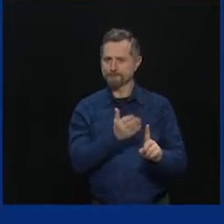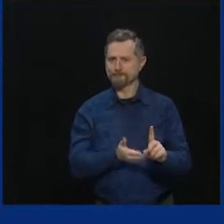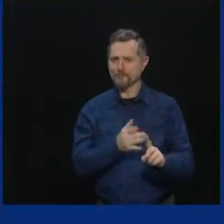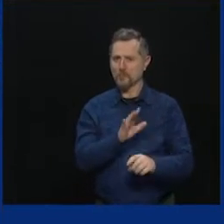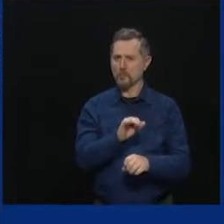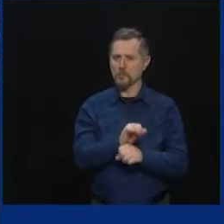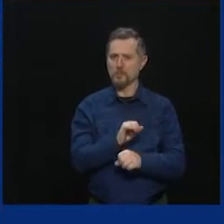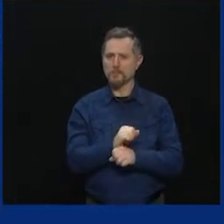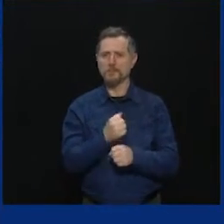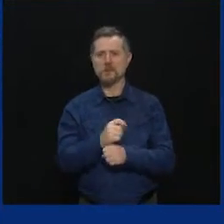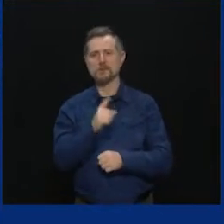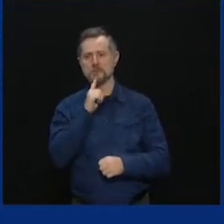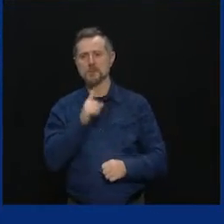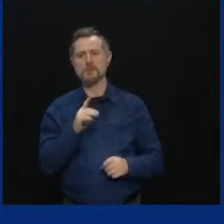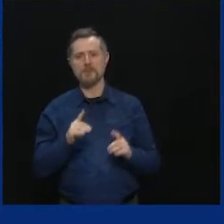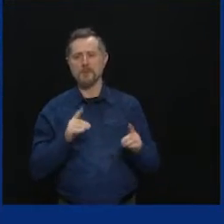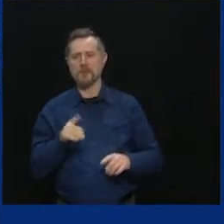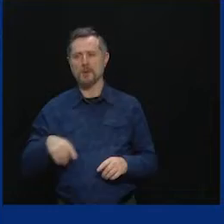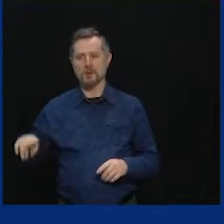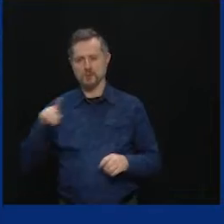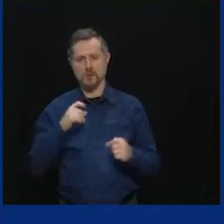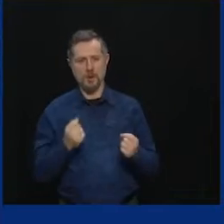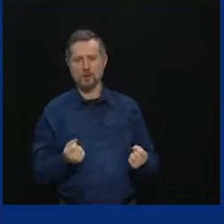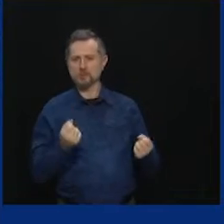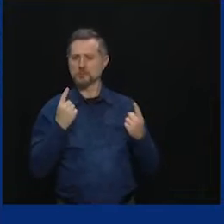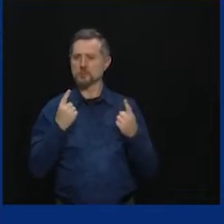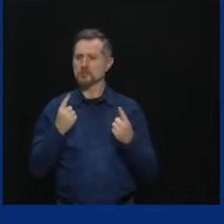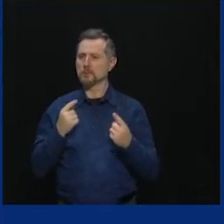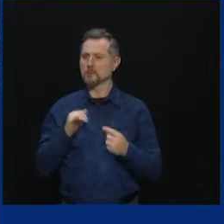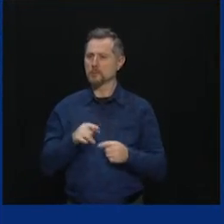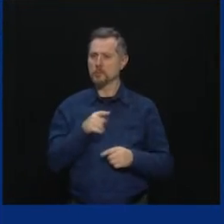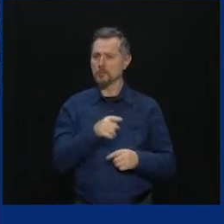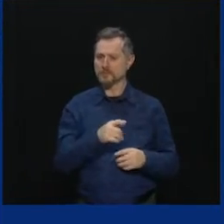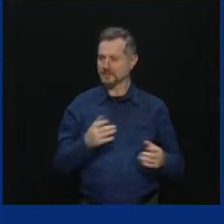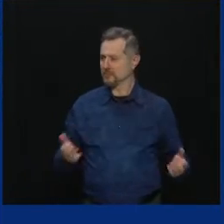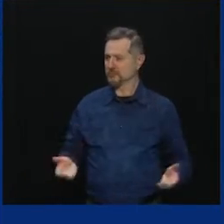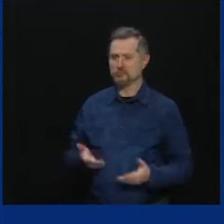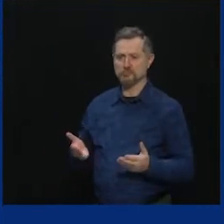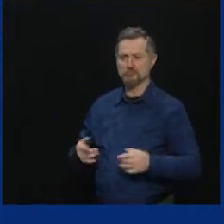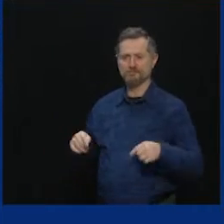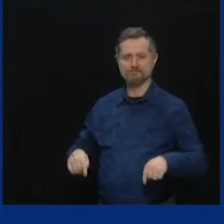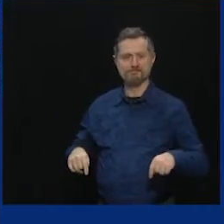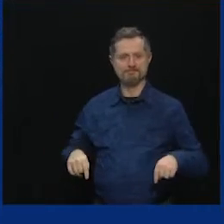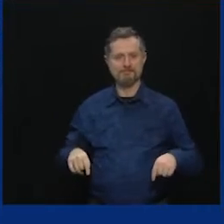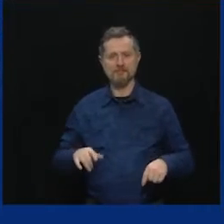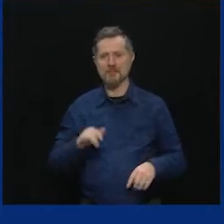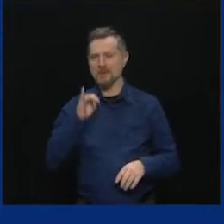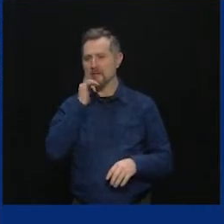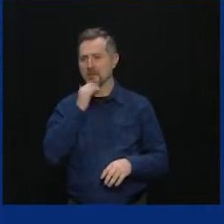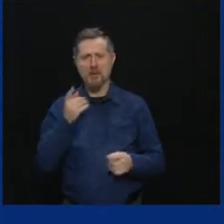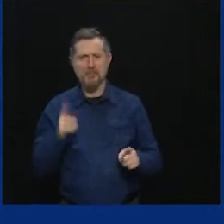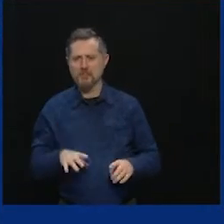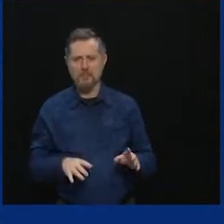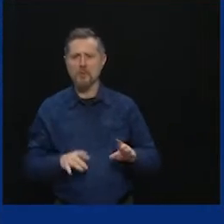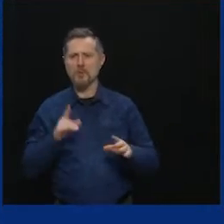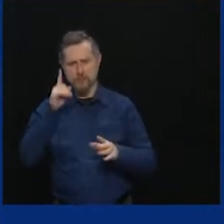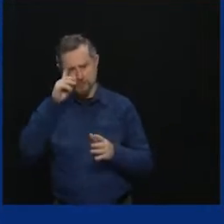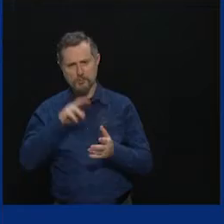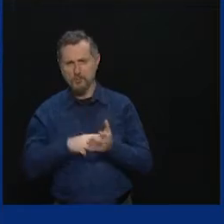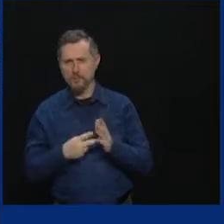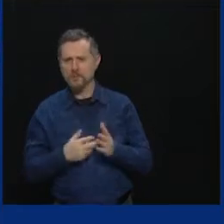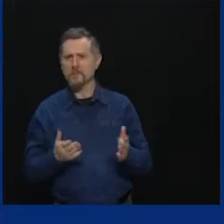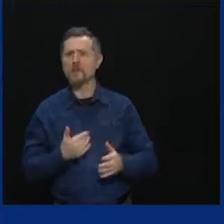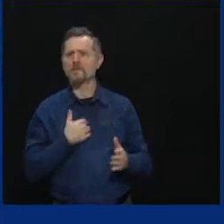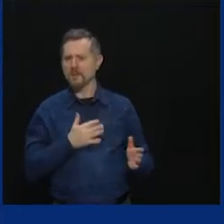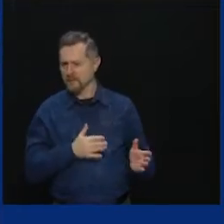making sure that people understand that your presence is not by accident and that you came with